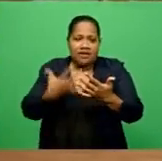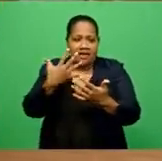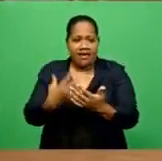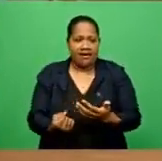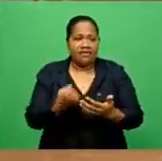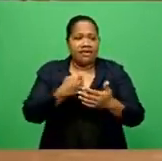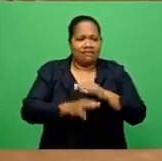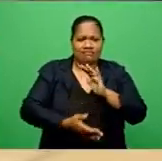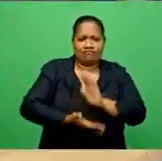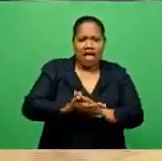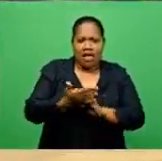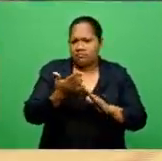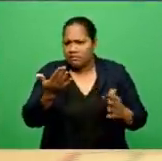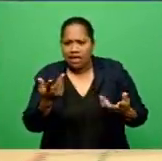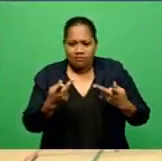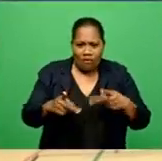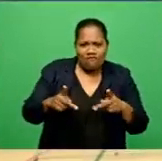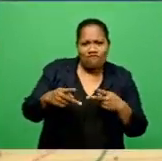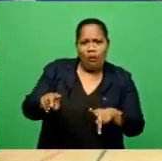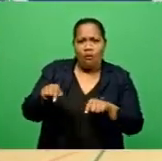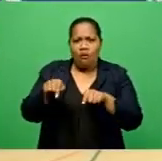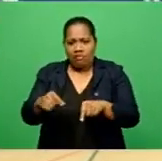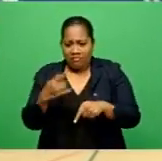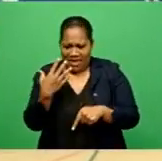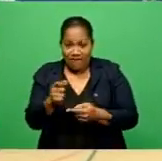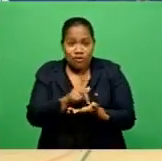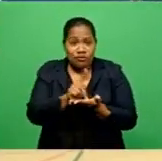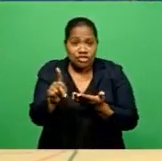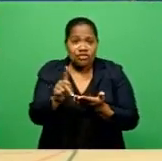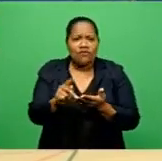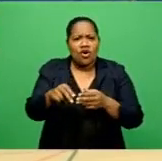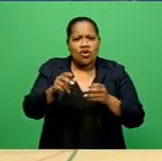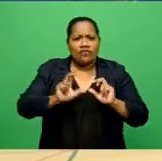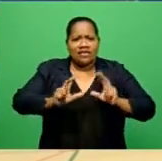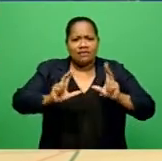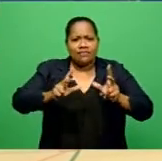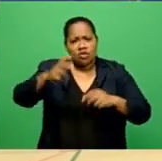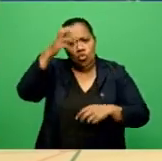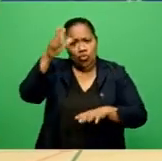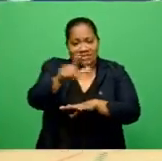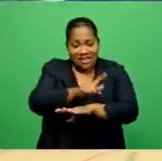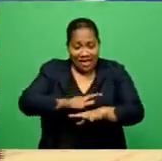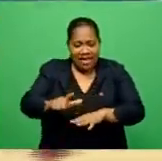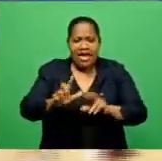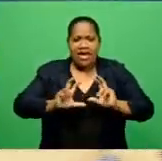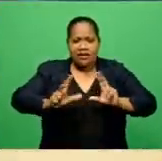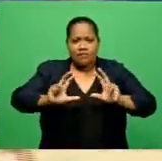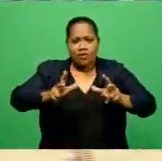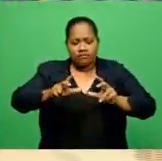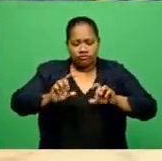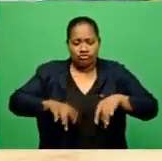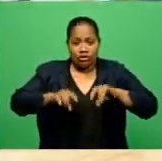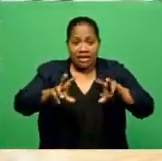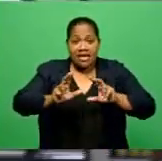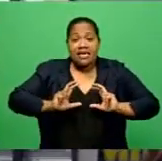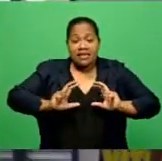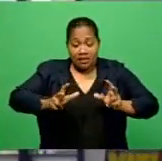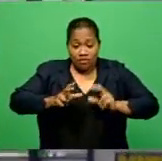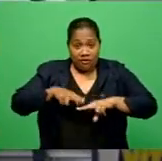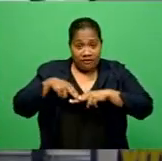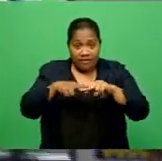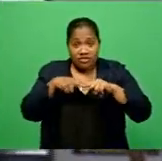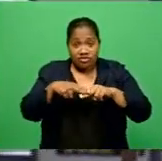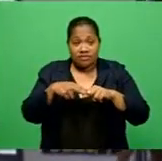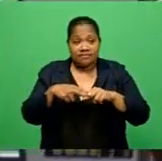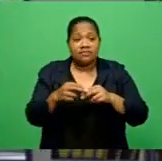high performance, given her current position with Netball Queensland and Netball Australia. Netball Fiji General Secretary